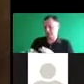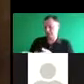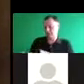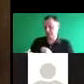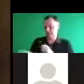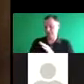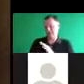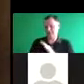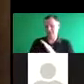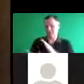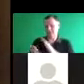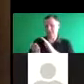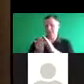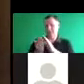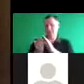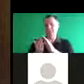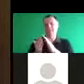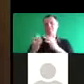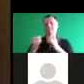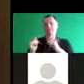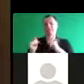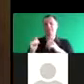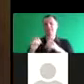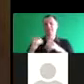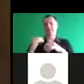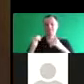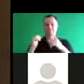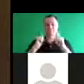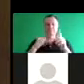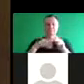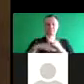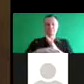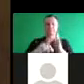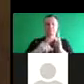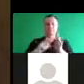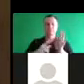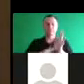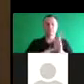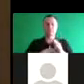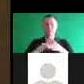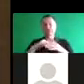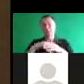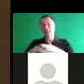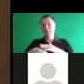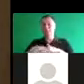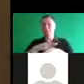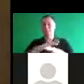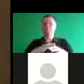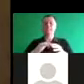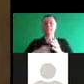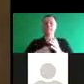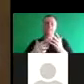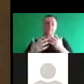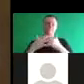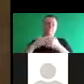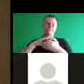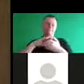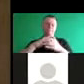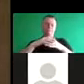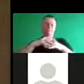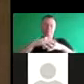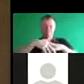ends up at the ocean. She gets to the sea and merges into the